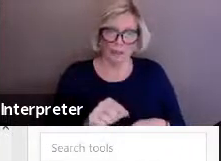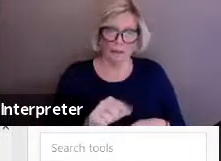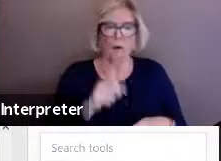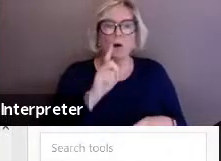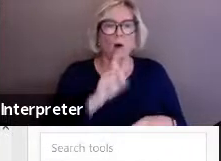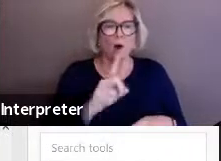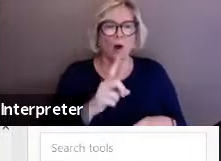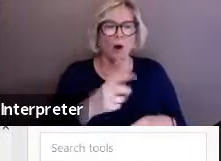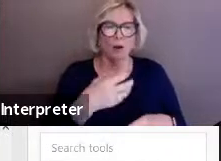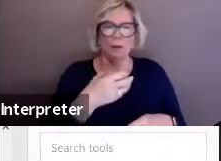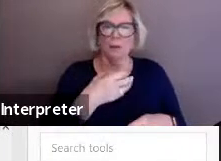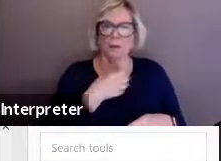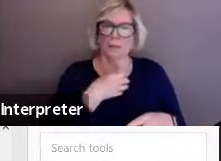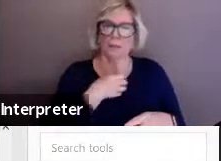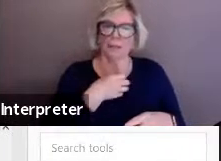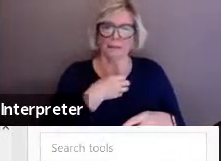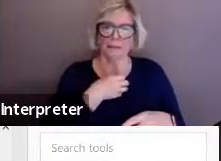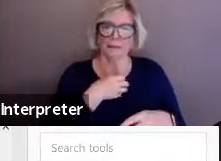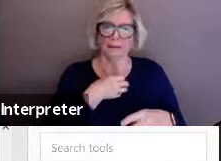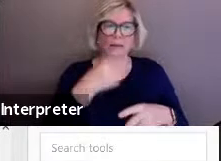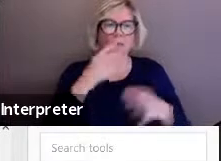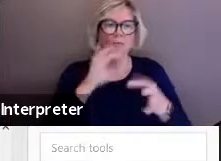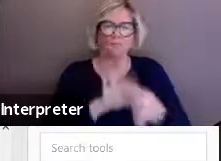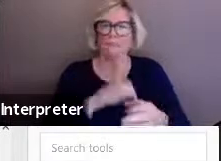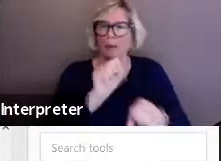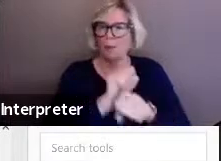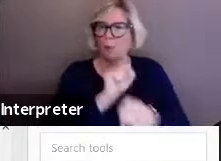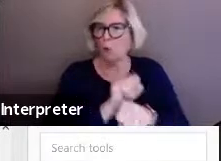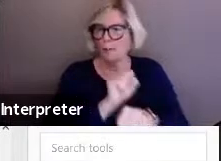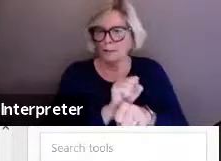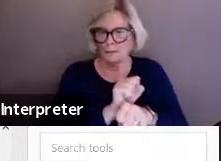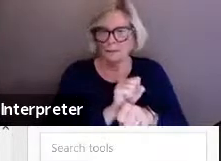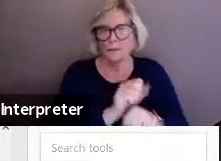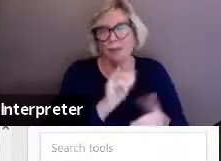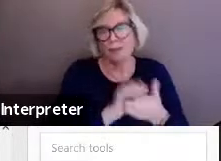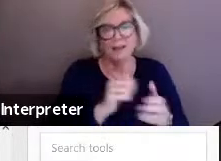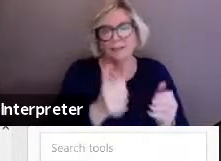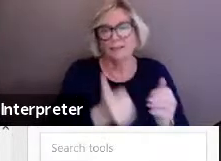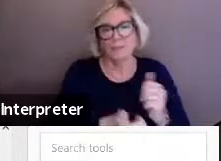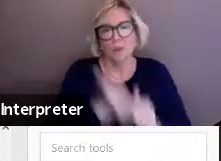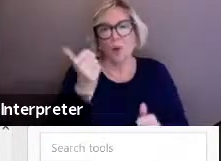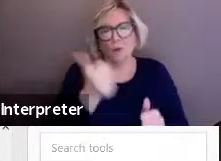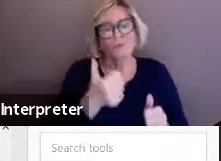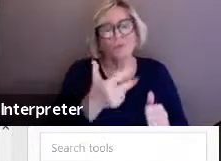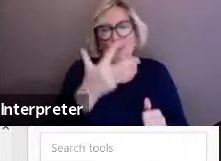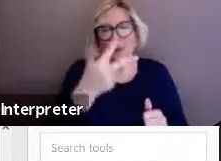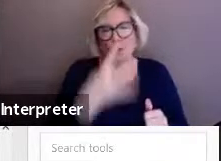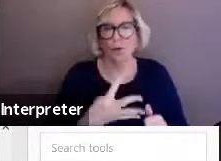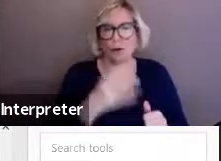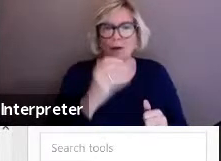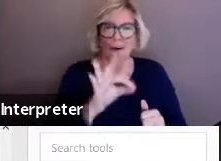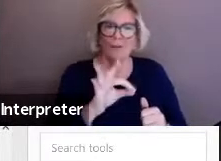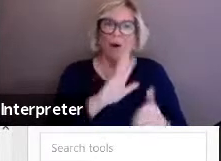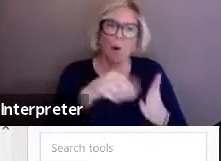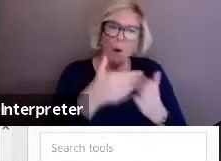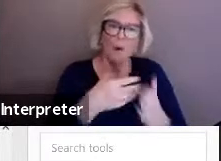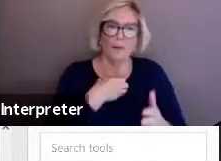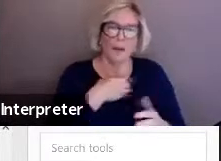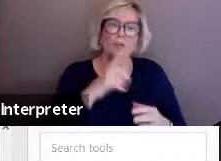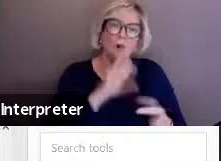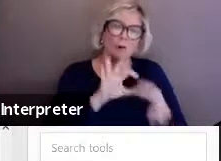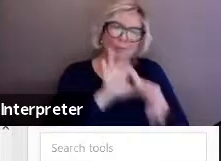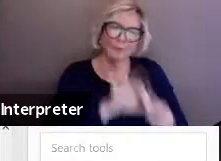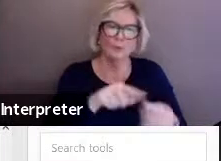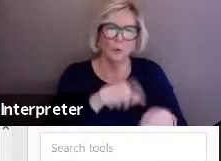the vast majority. About 3/4 of all complaints are employment related. These